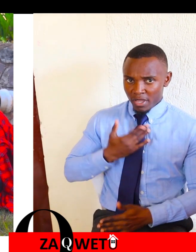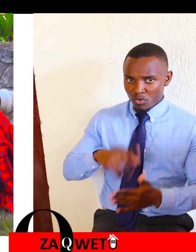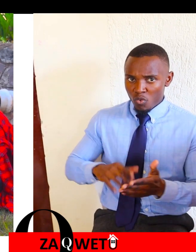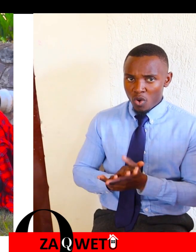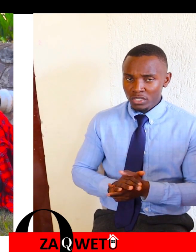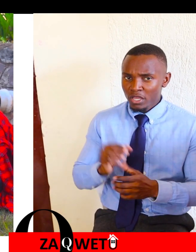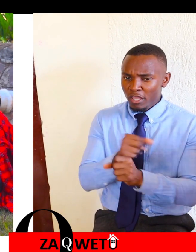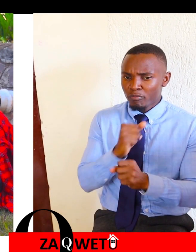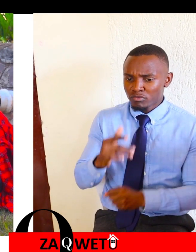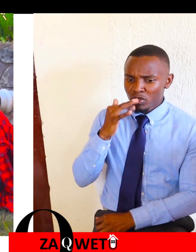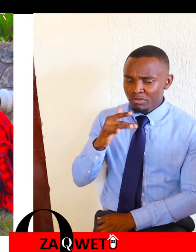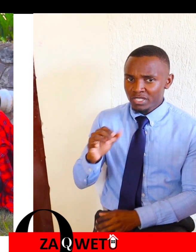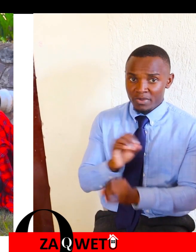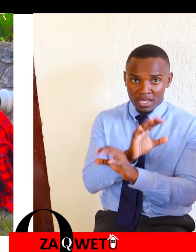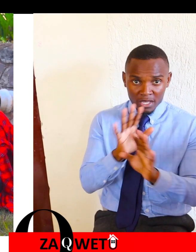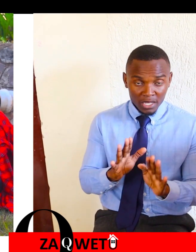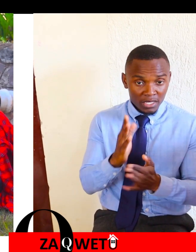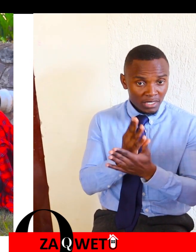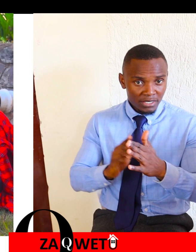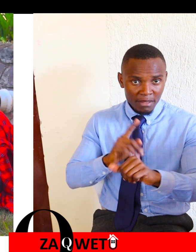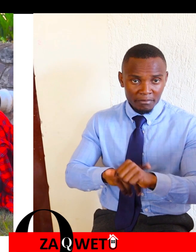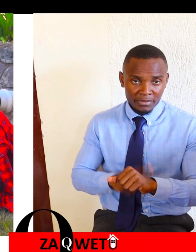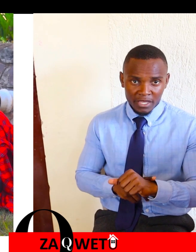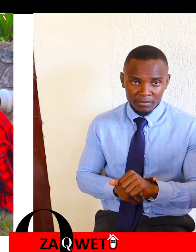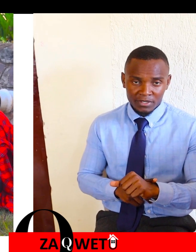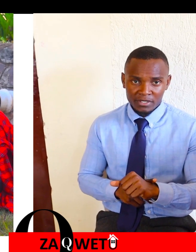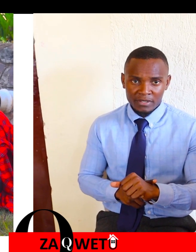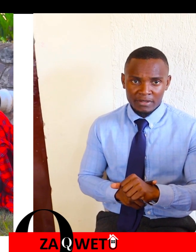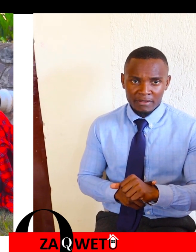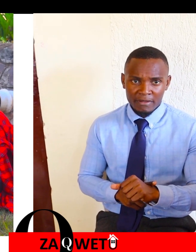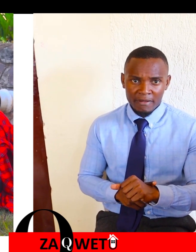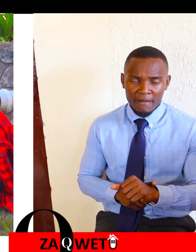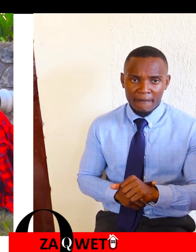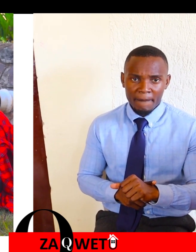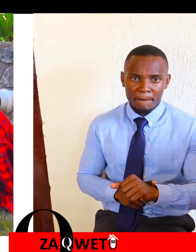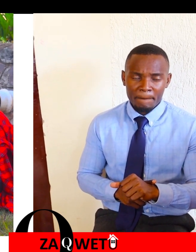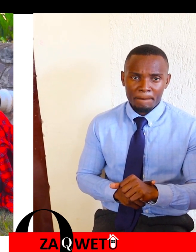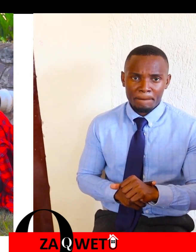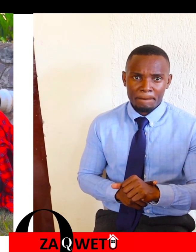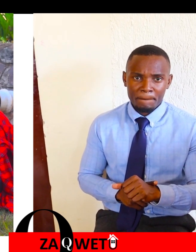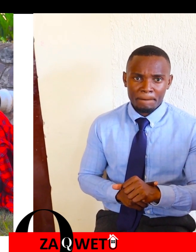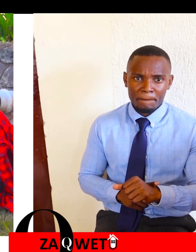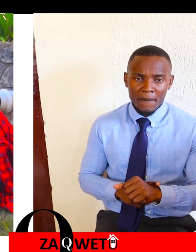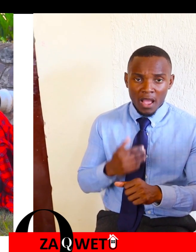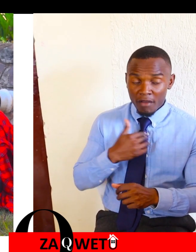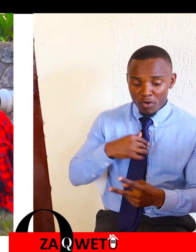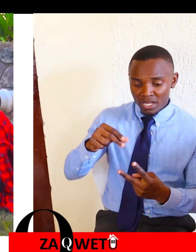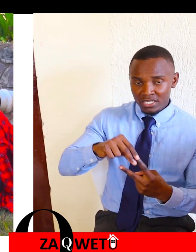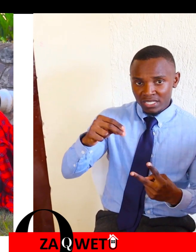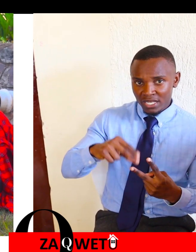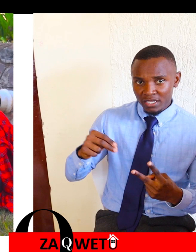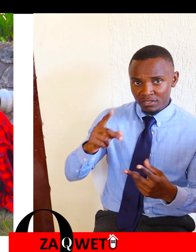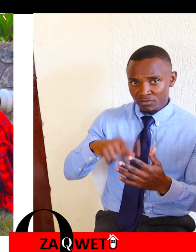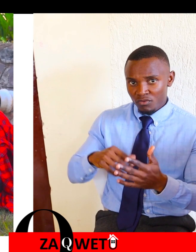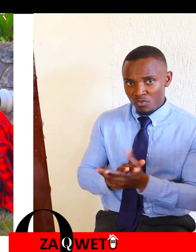have a speech impediment, which is accompanied by at times selective mutism. So